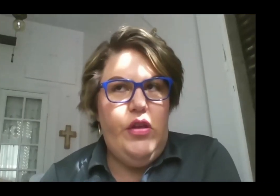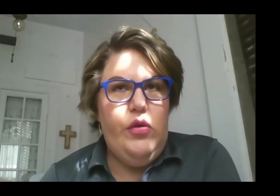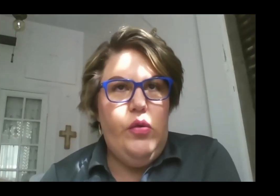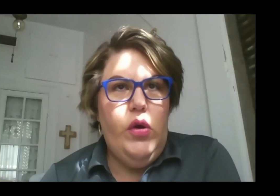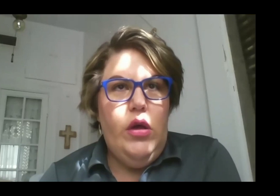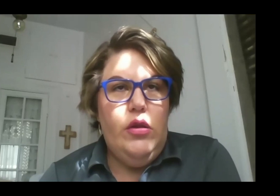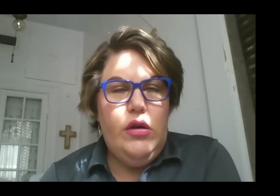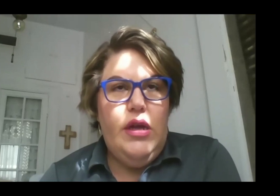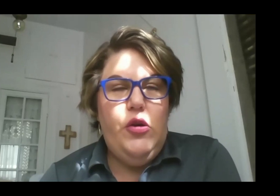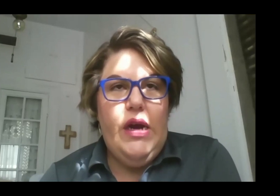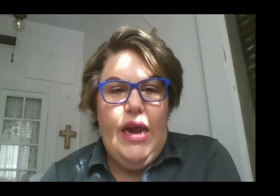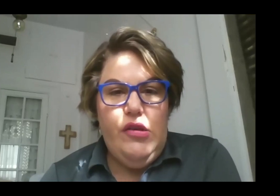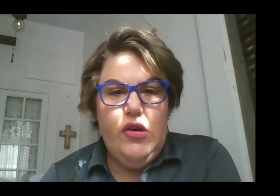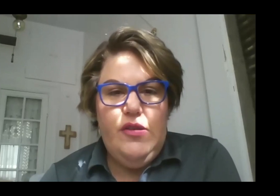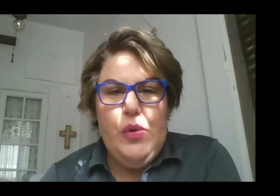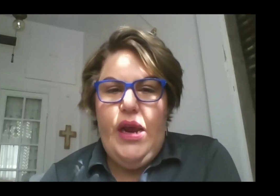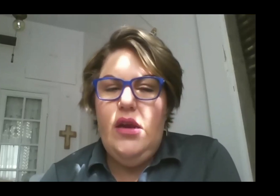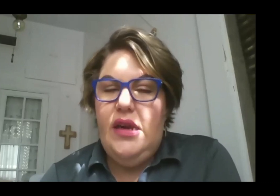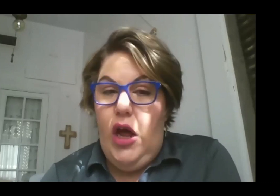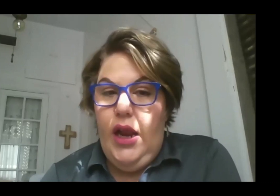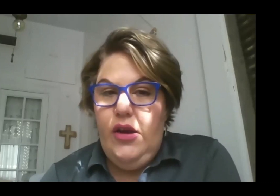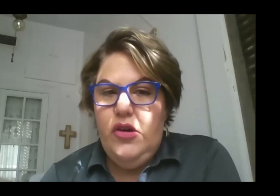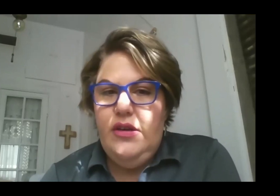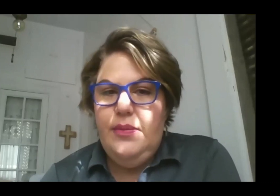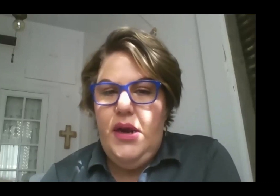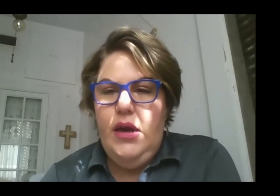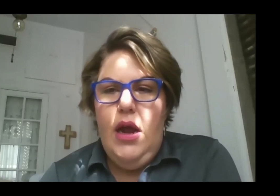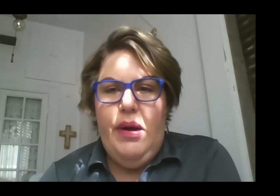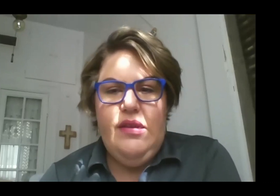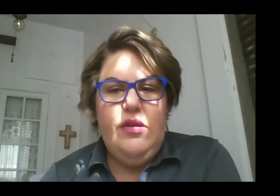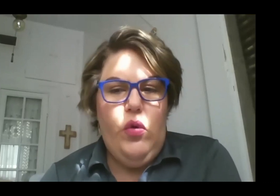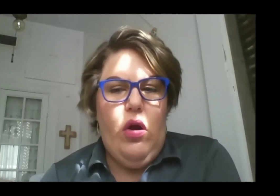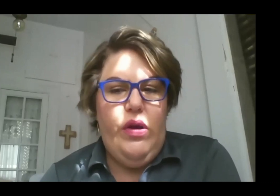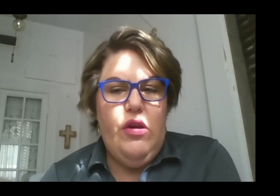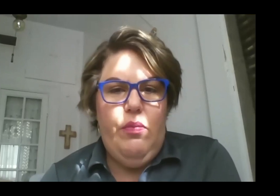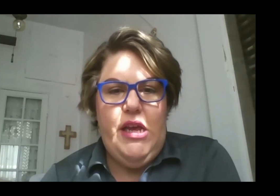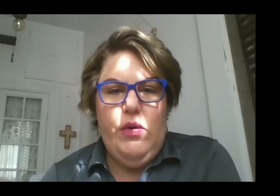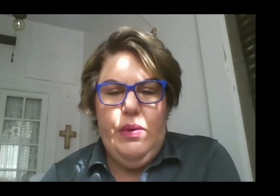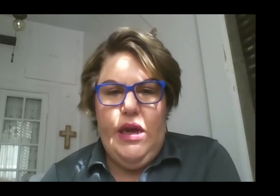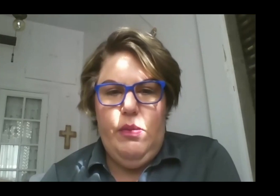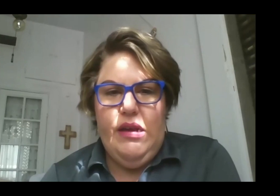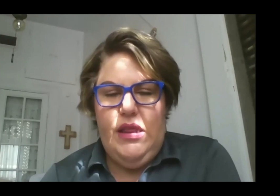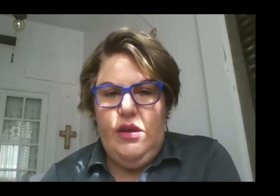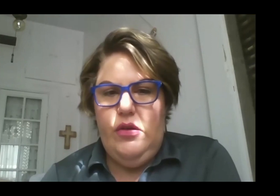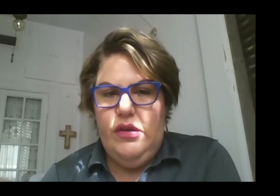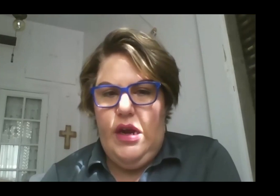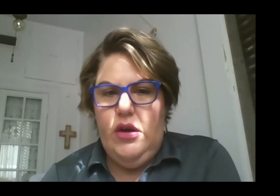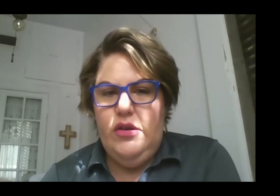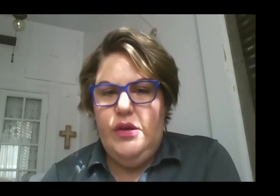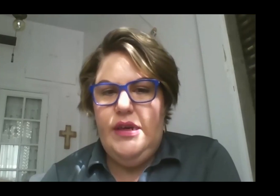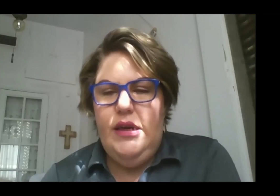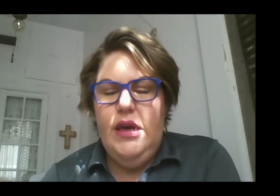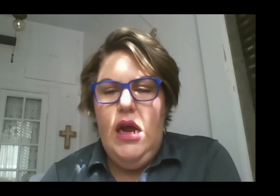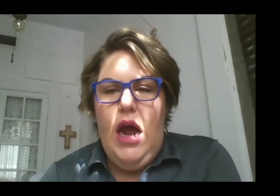if you looked like you were going to enter in spring and did not enter in spring, my system won't always know to pick you up again because it thinks you decided not